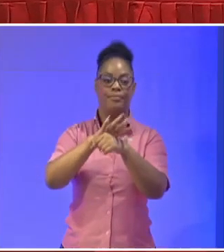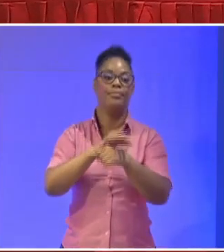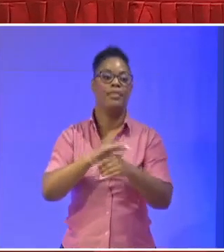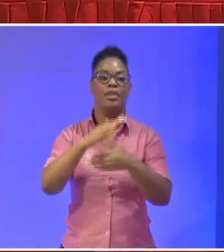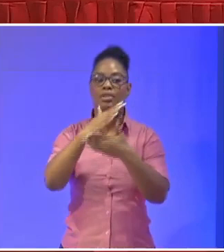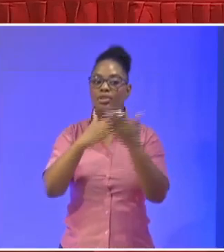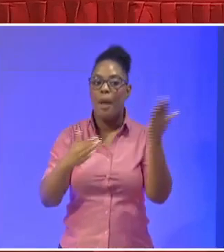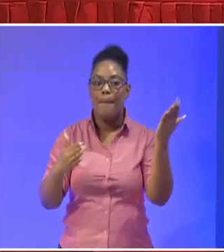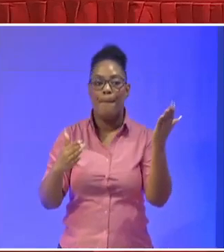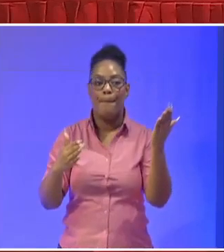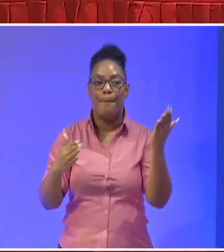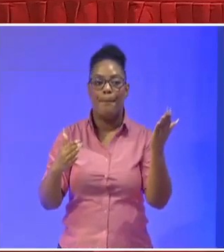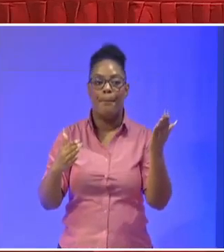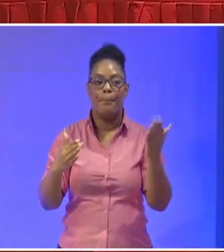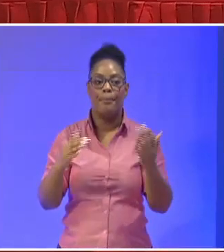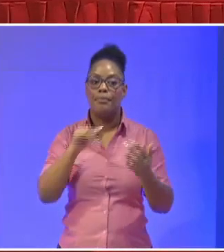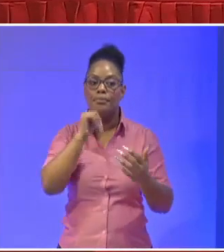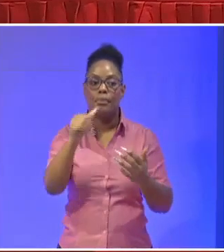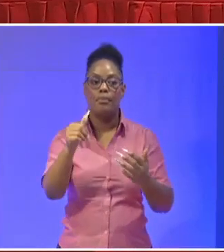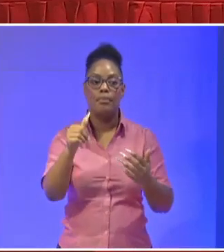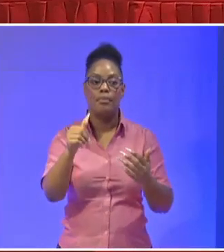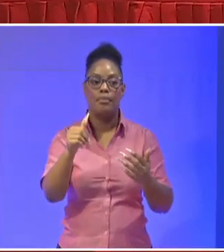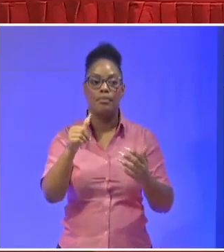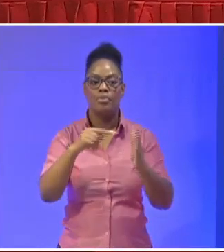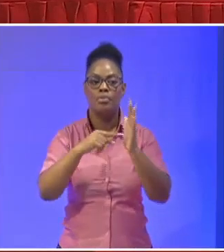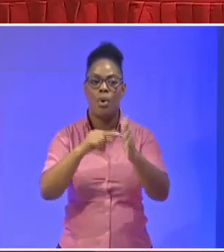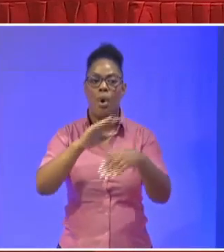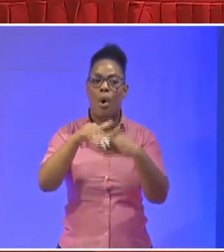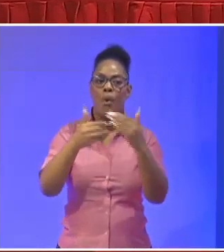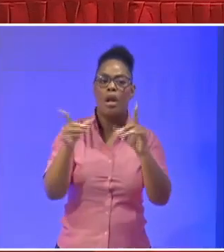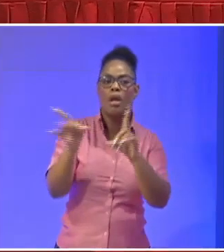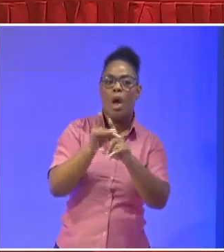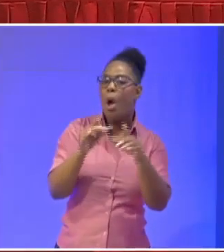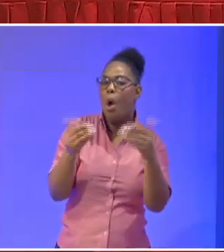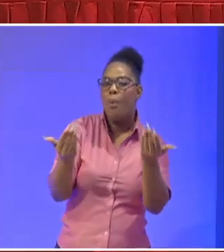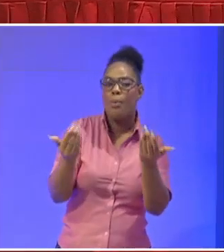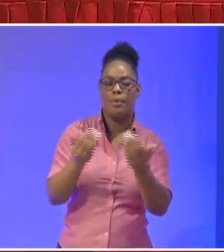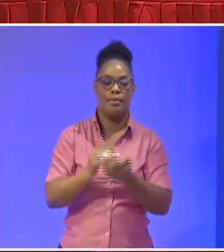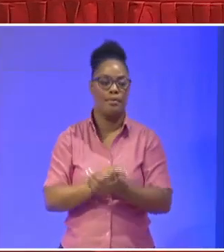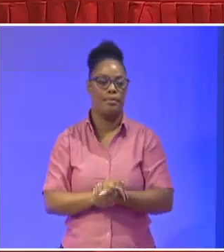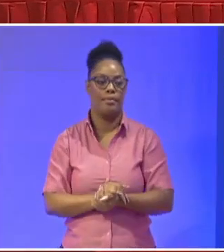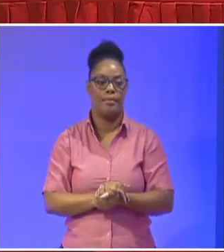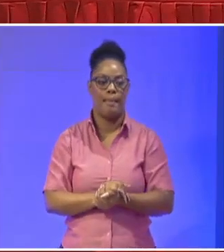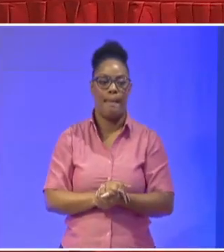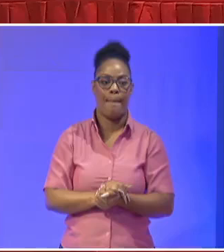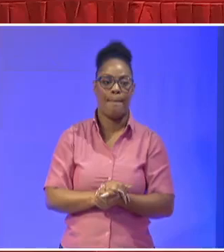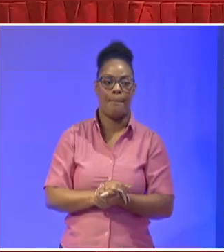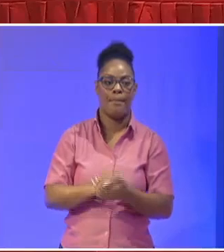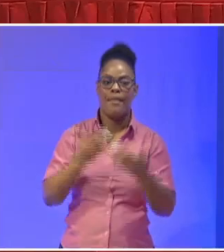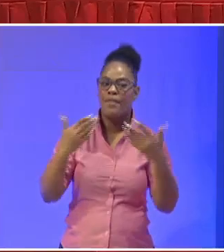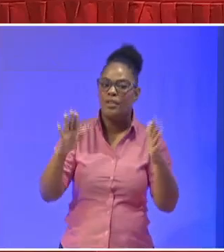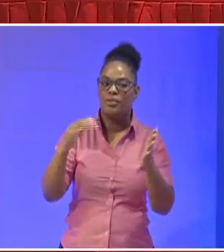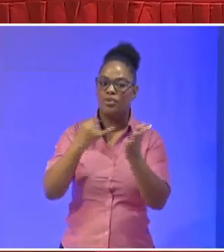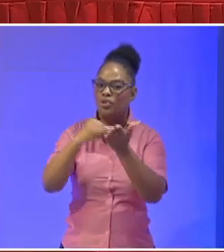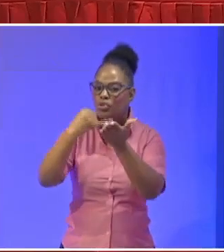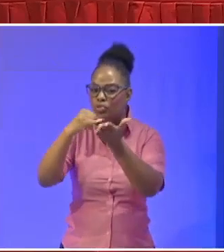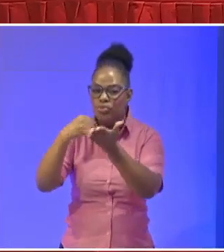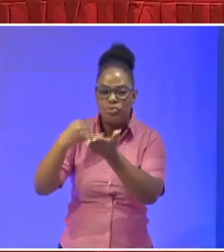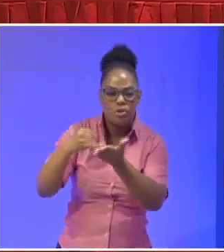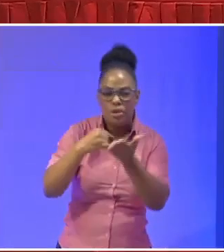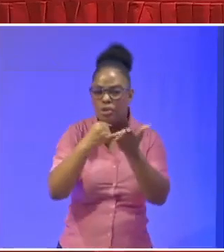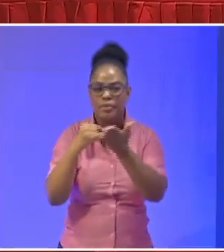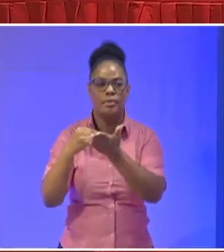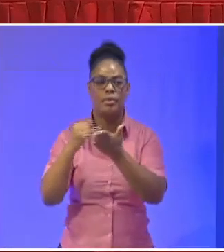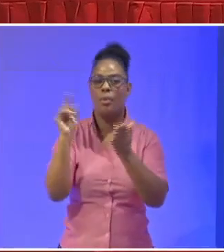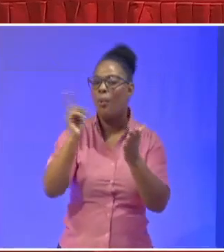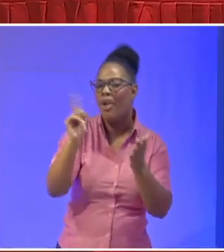source of infection. Have we found out through epidemiological investigation any of these cases that were unknown